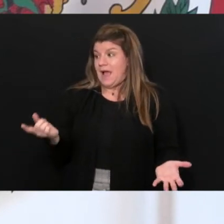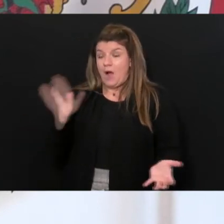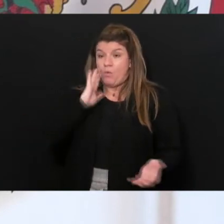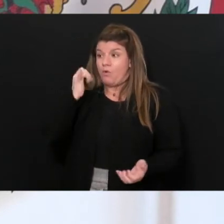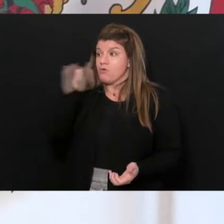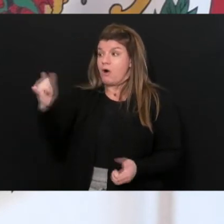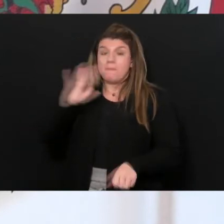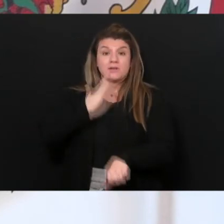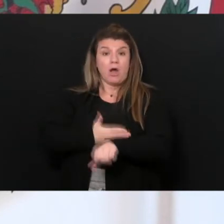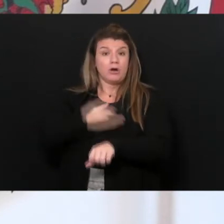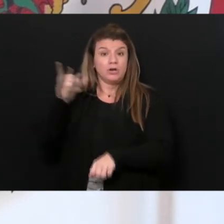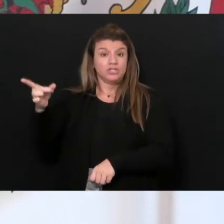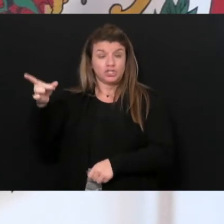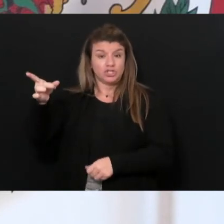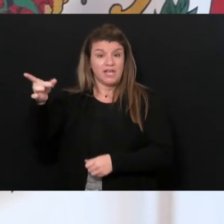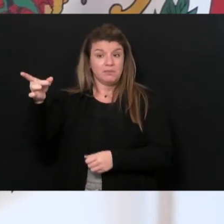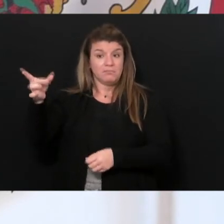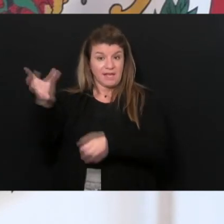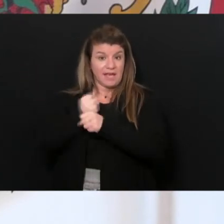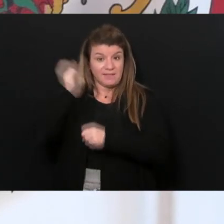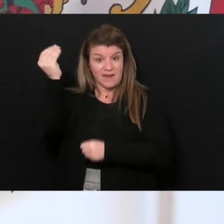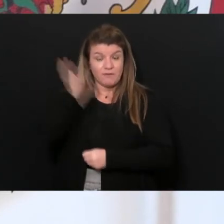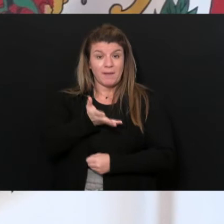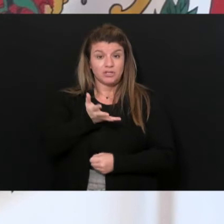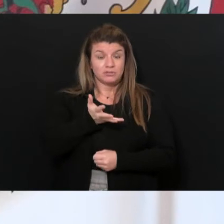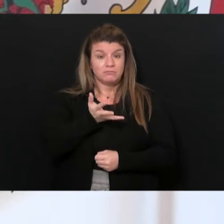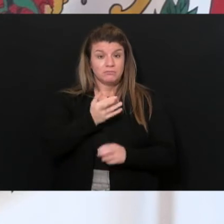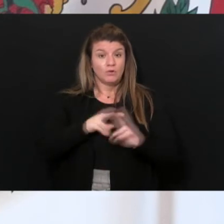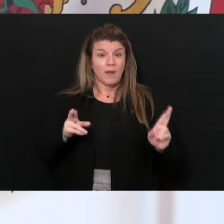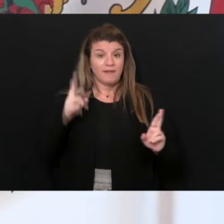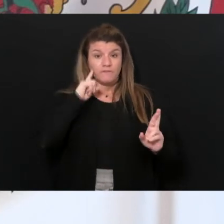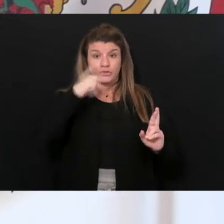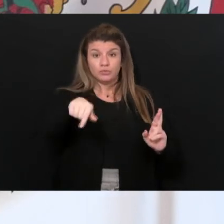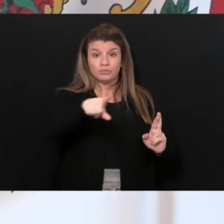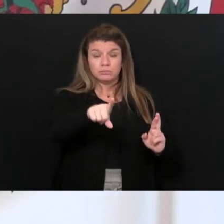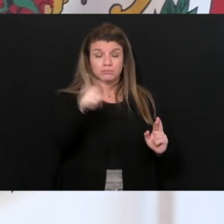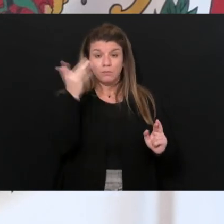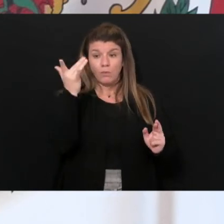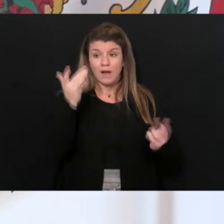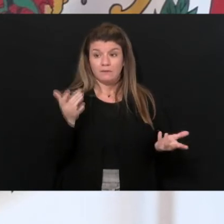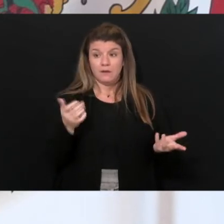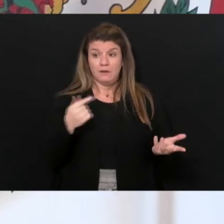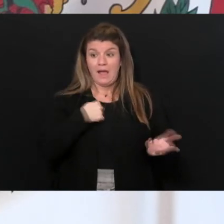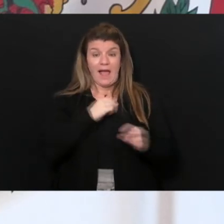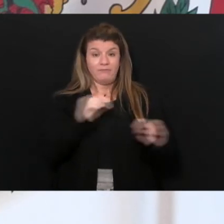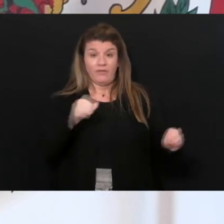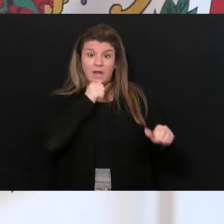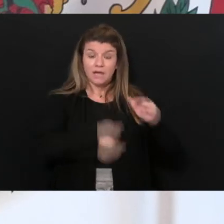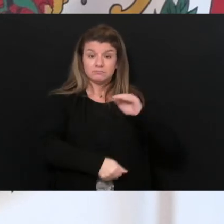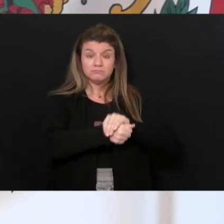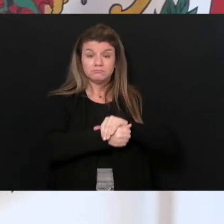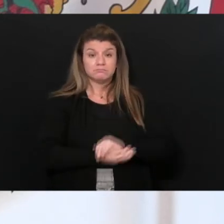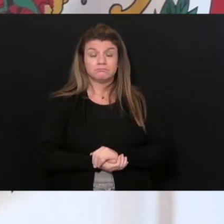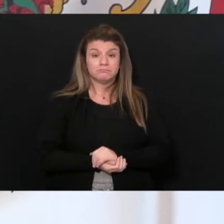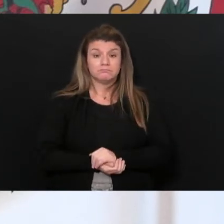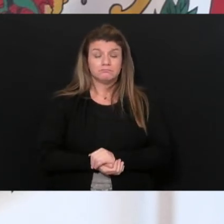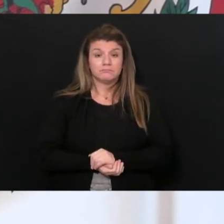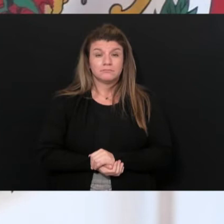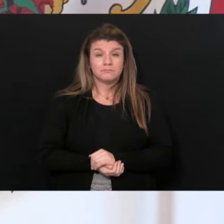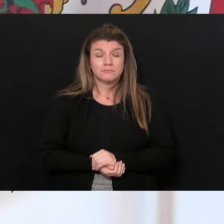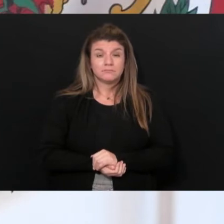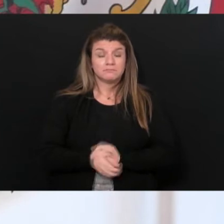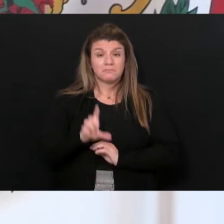she'll put the information together and get it to y'all because, I surely don't have anything to hide. And from the